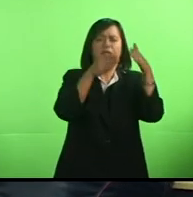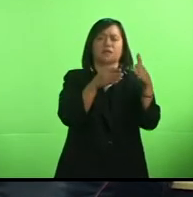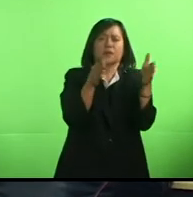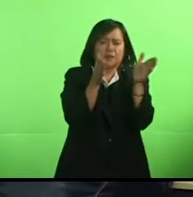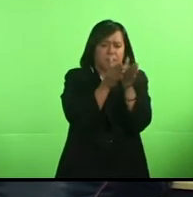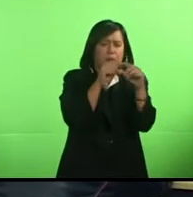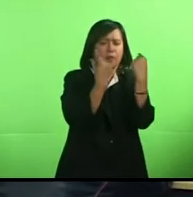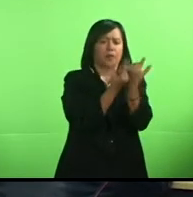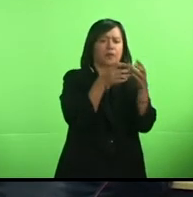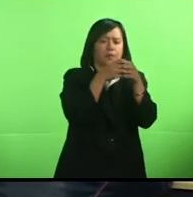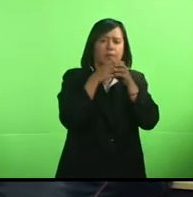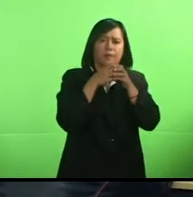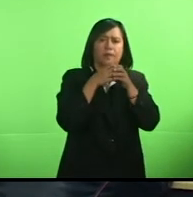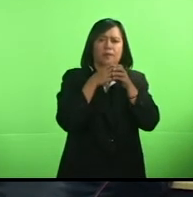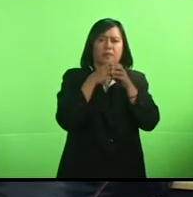a small group of people.